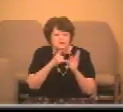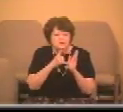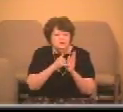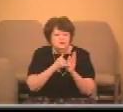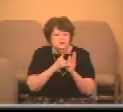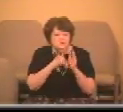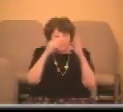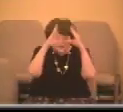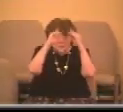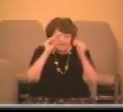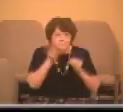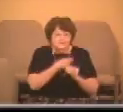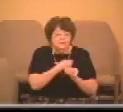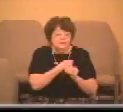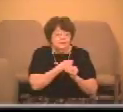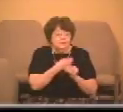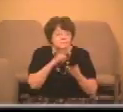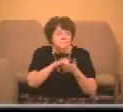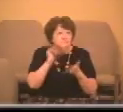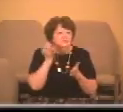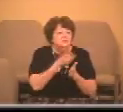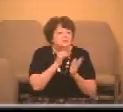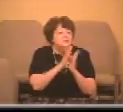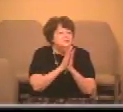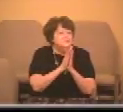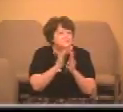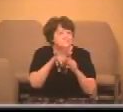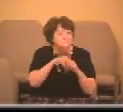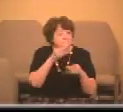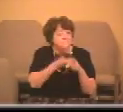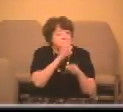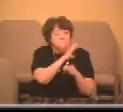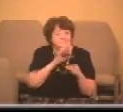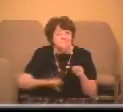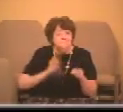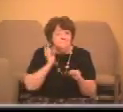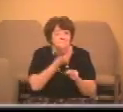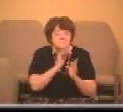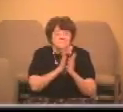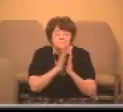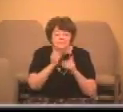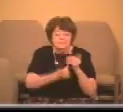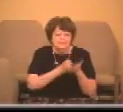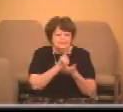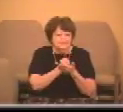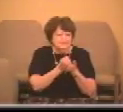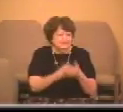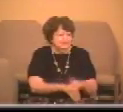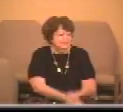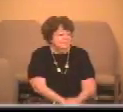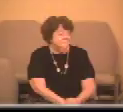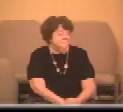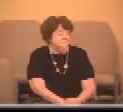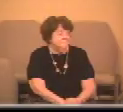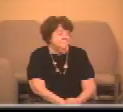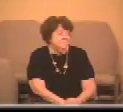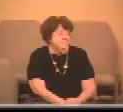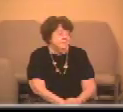lives this day. This is our prayer in the name of Christ. Amen.